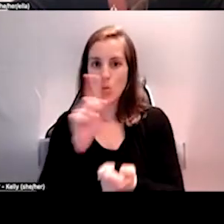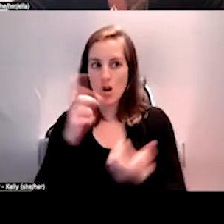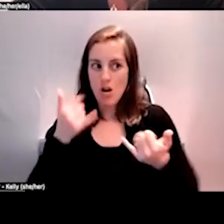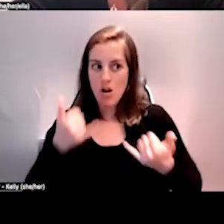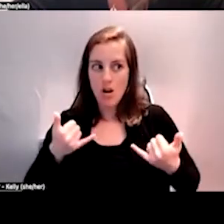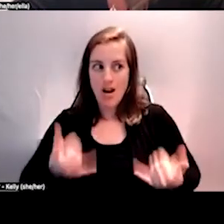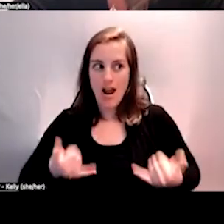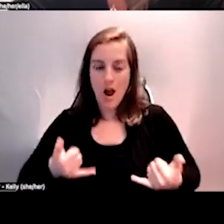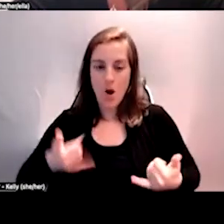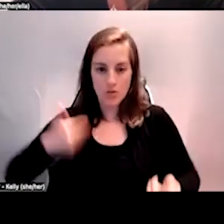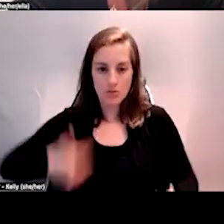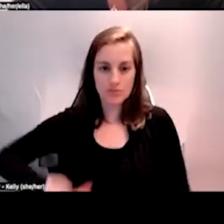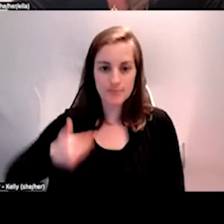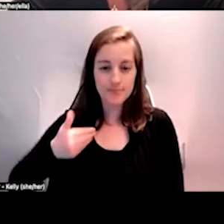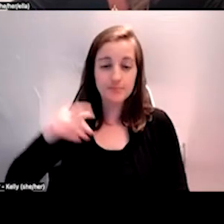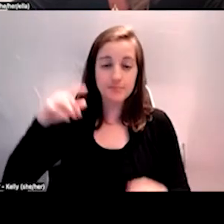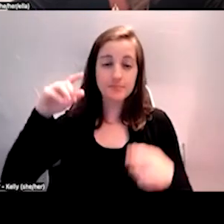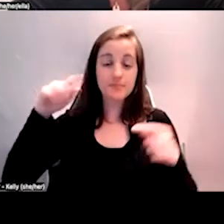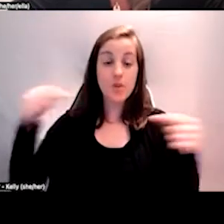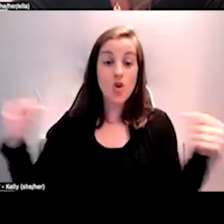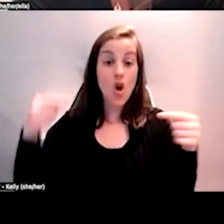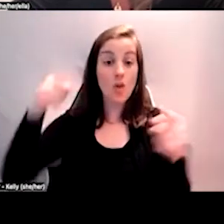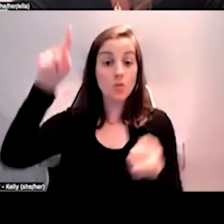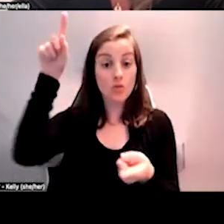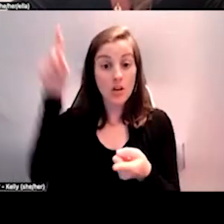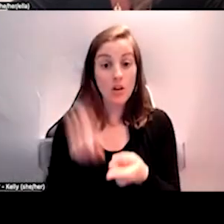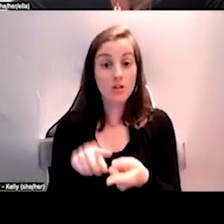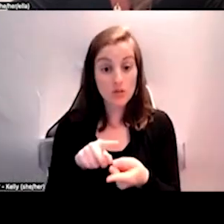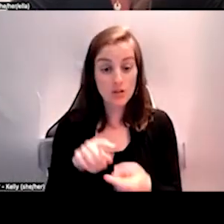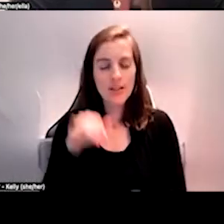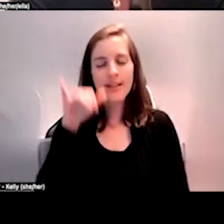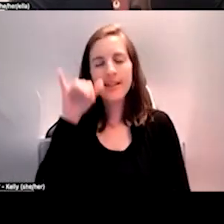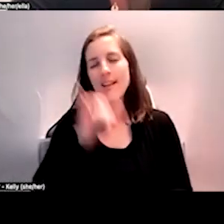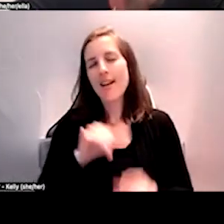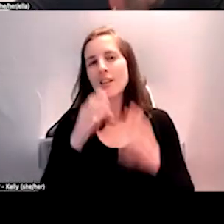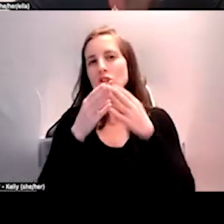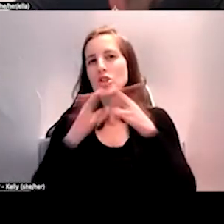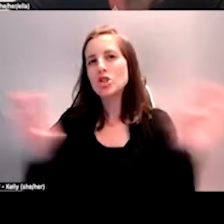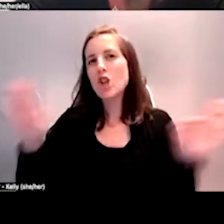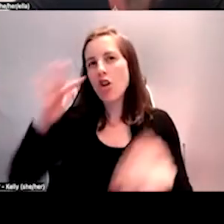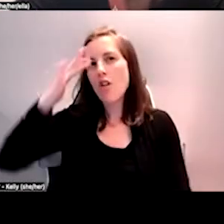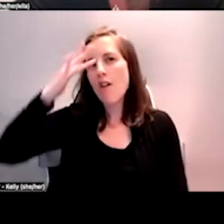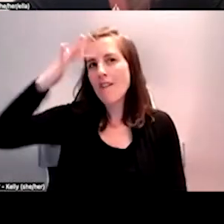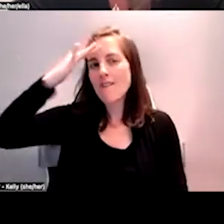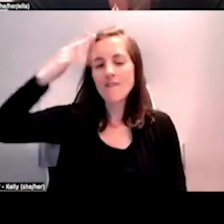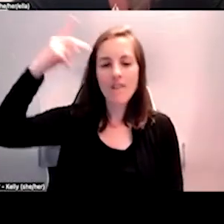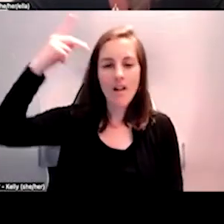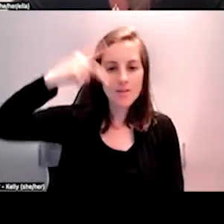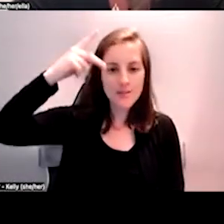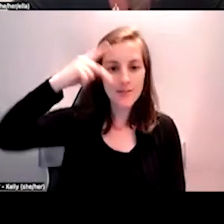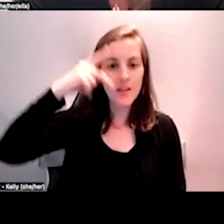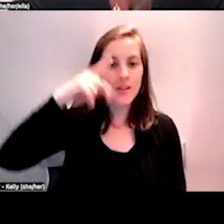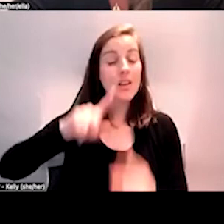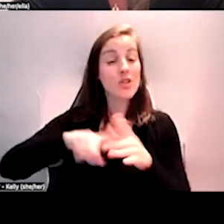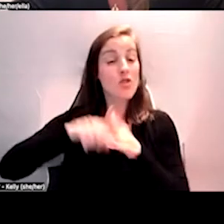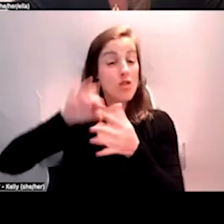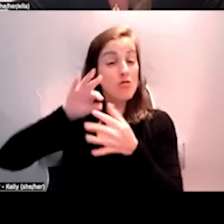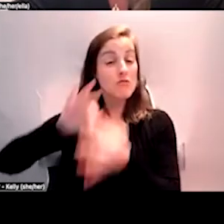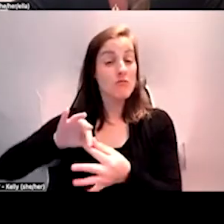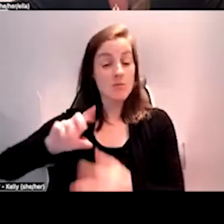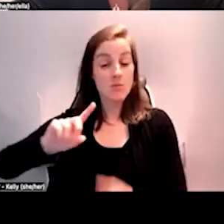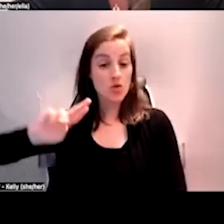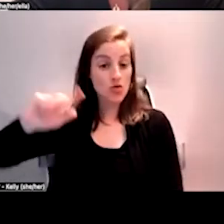so harm reduction is a general philosophy that it started around drug usage, but it